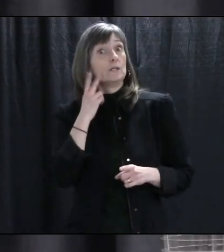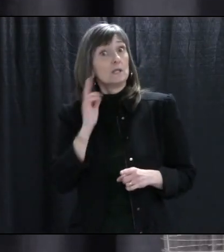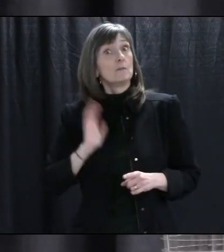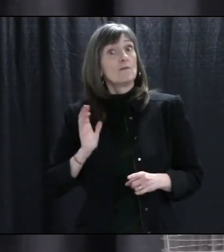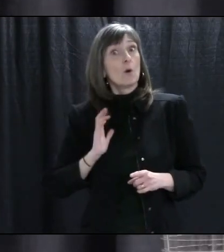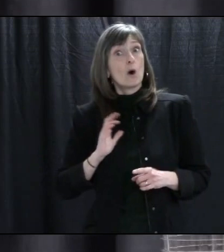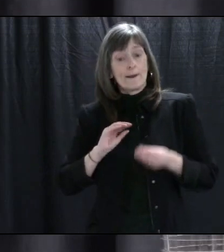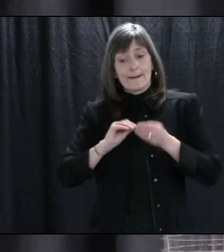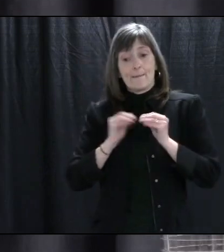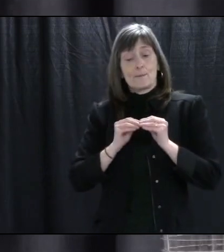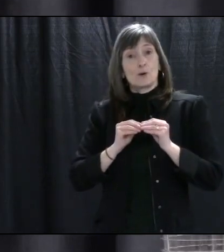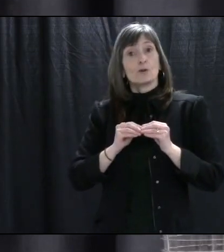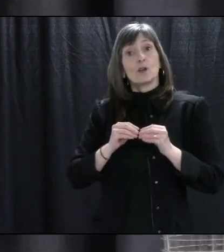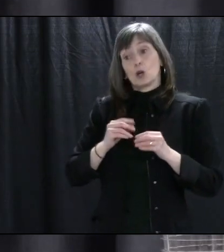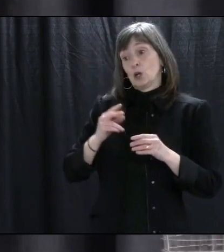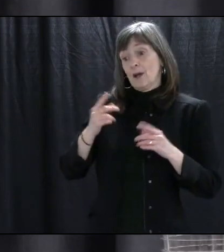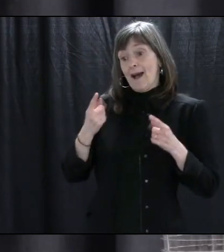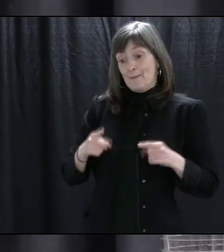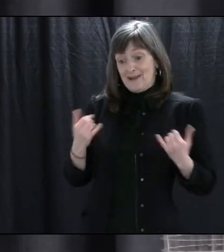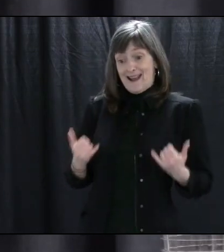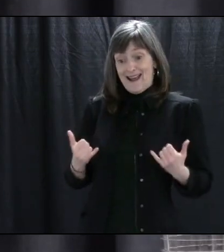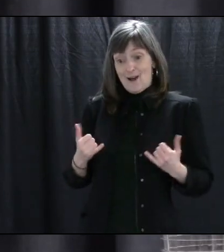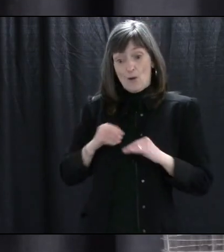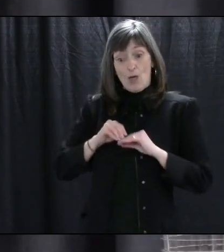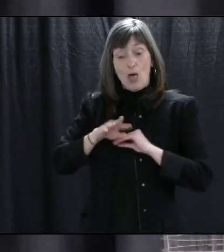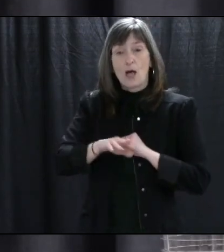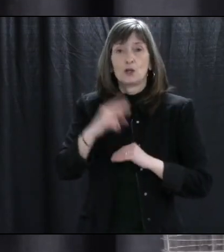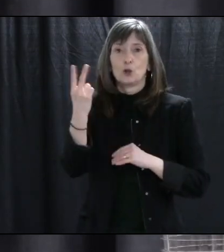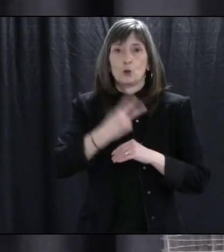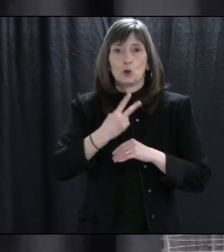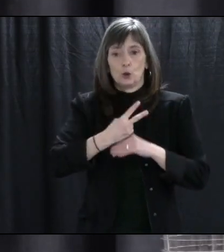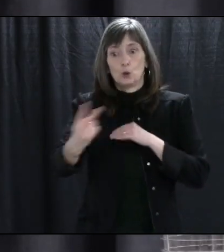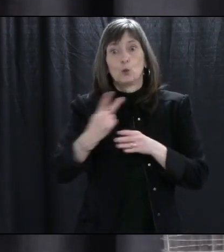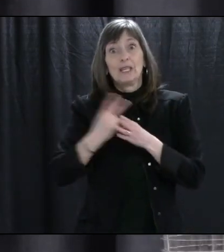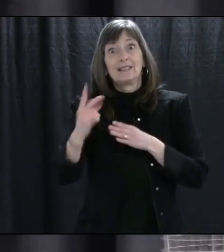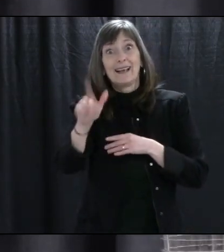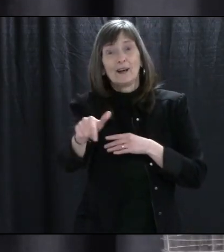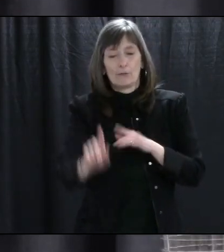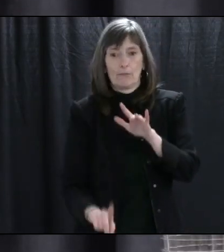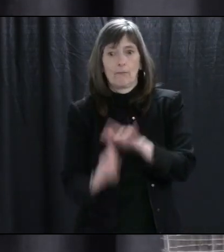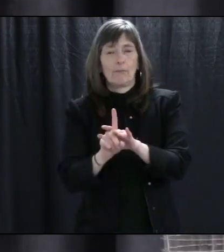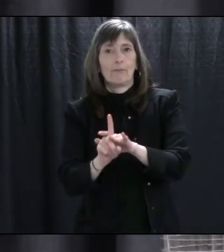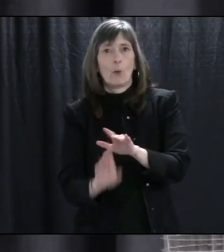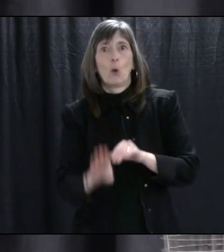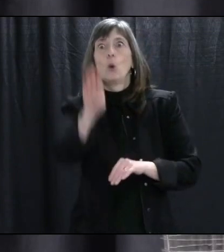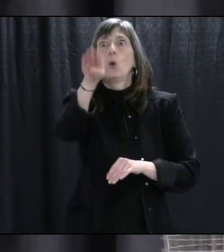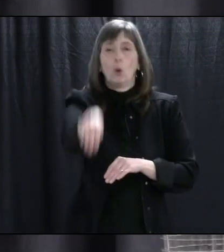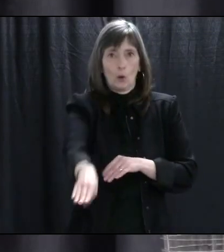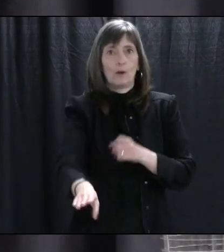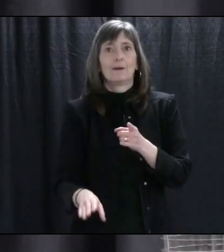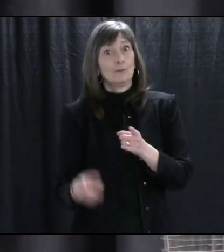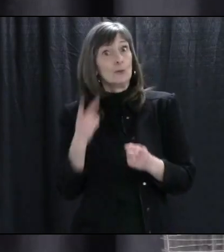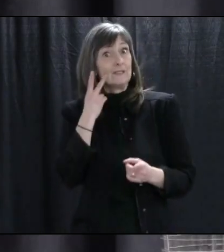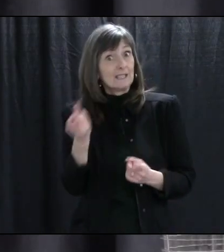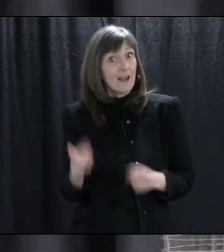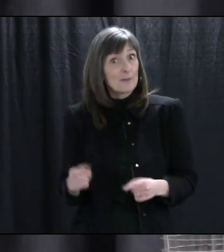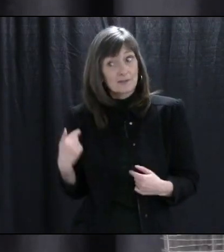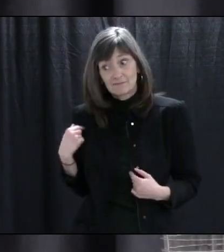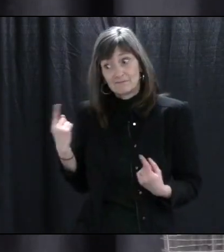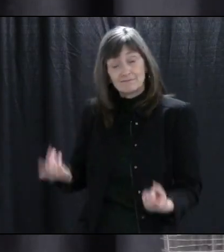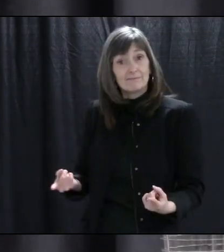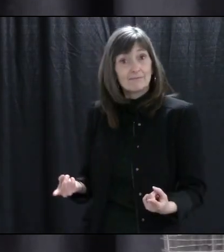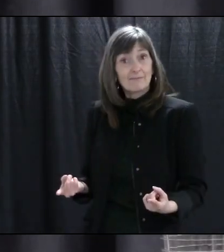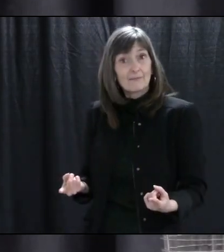to happen. The only thing we can do over the next weekend is to control how high that peak is and when